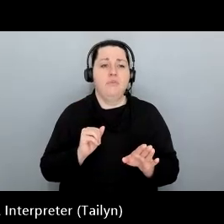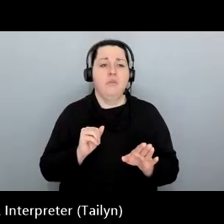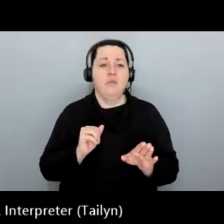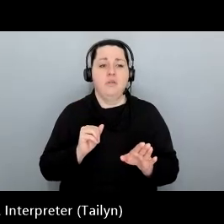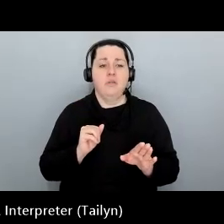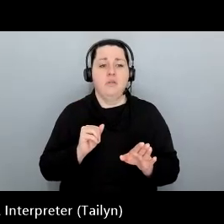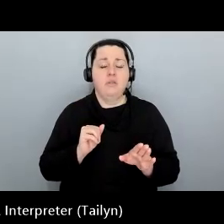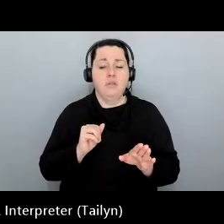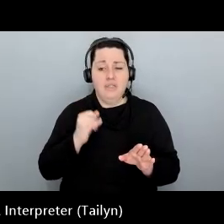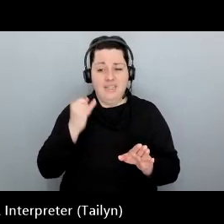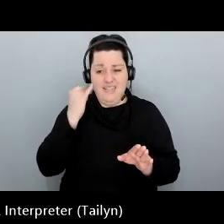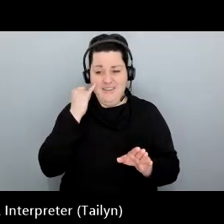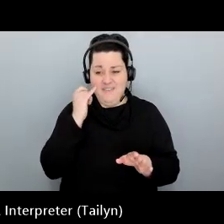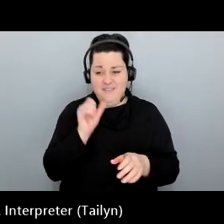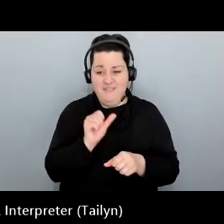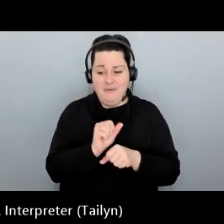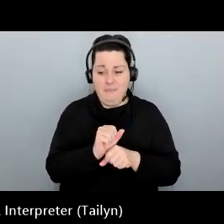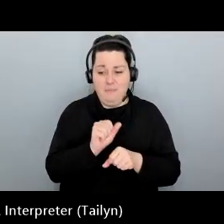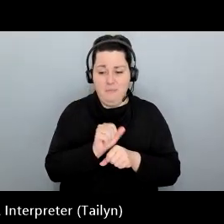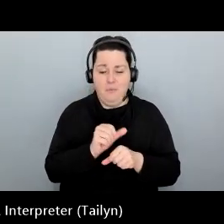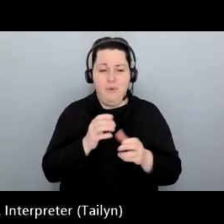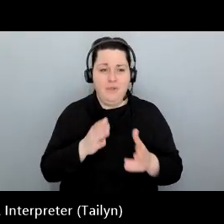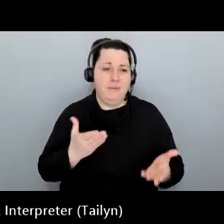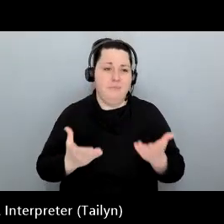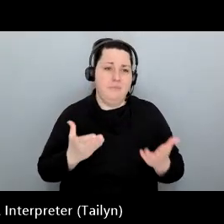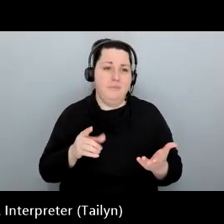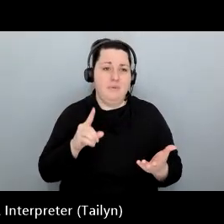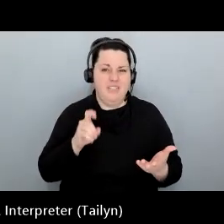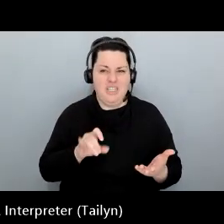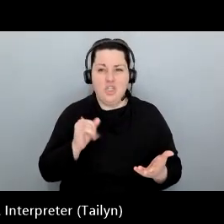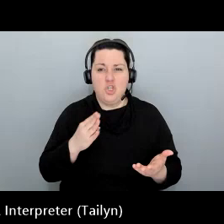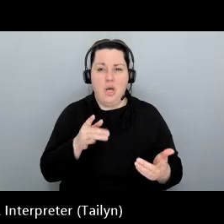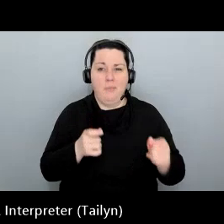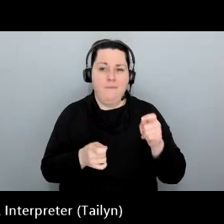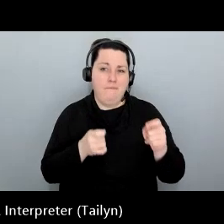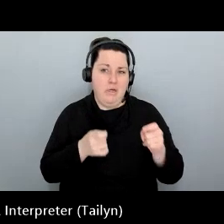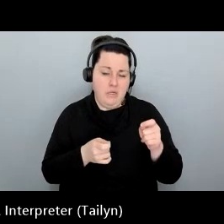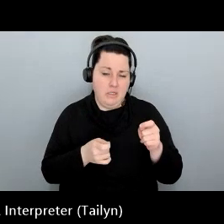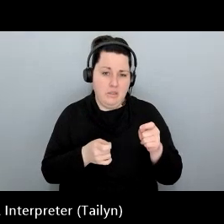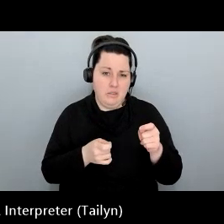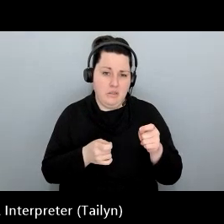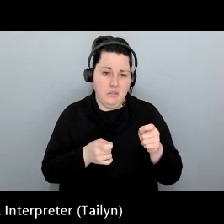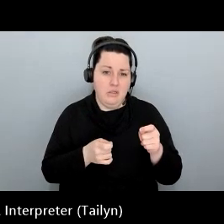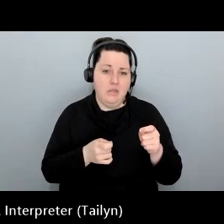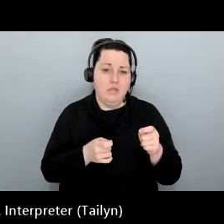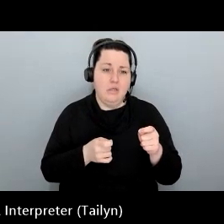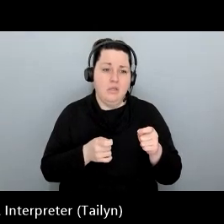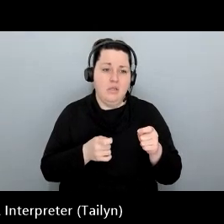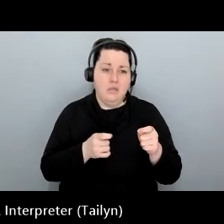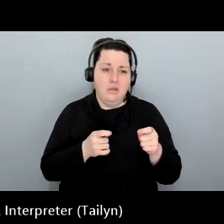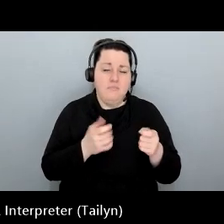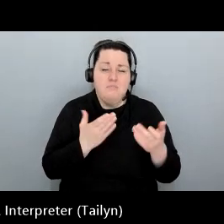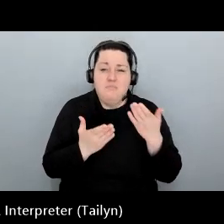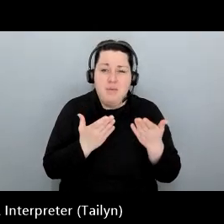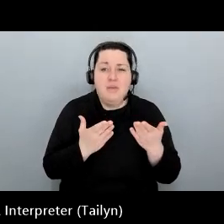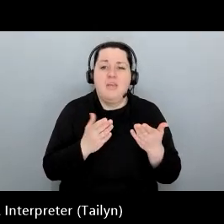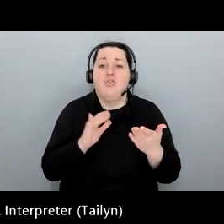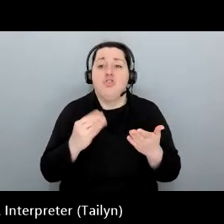an employee may need to have their job revised because of certain, things that they are not able to